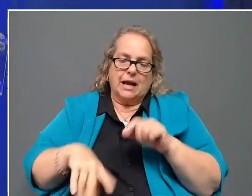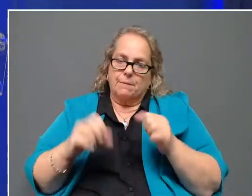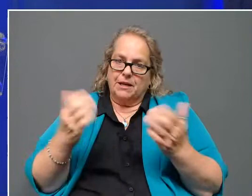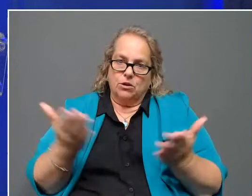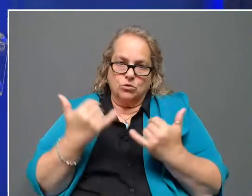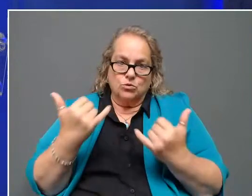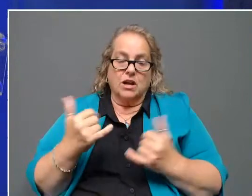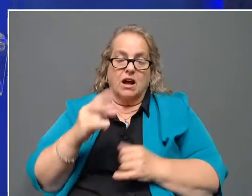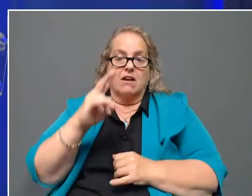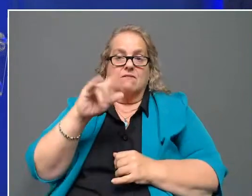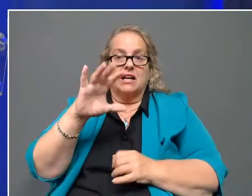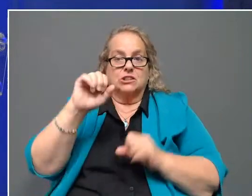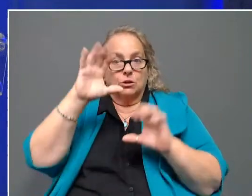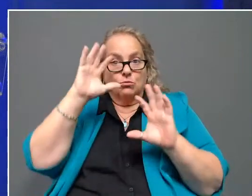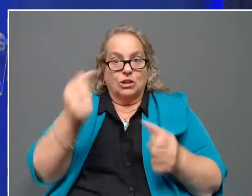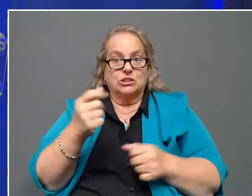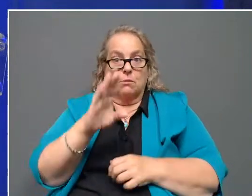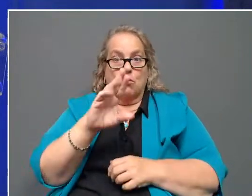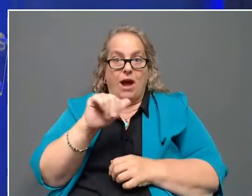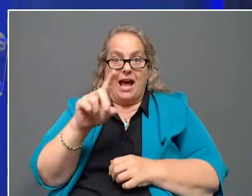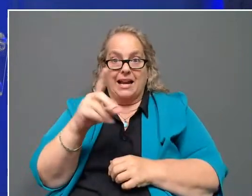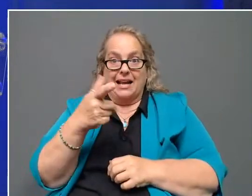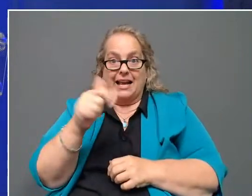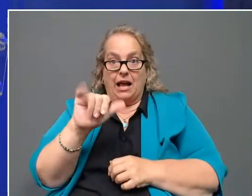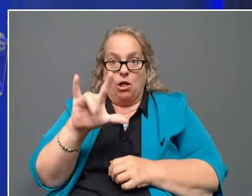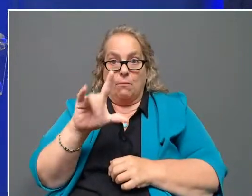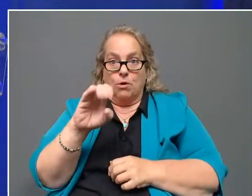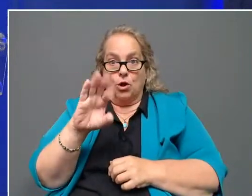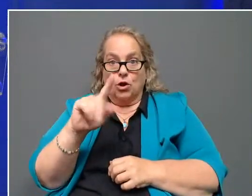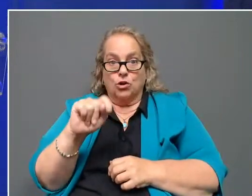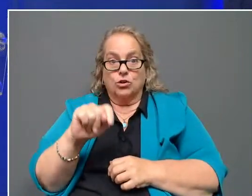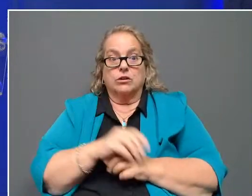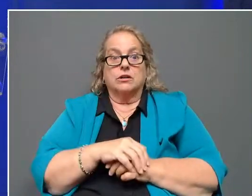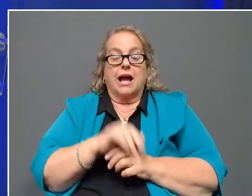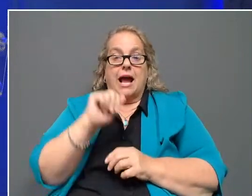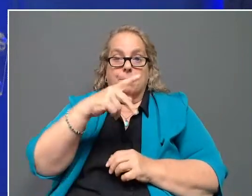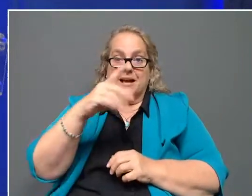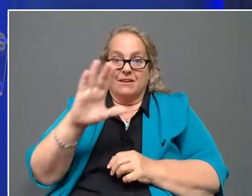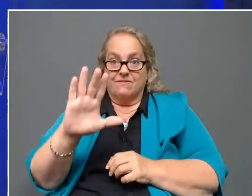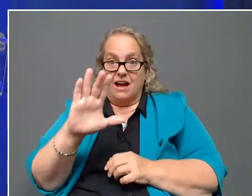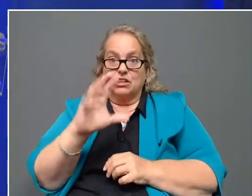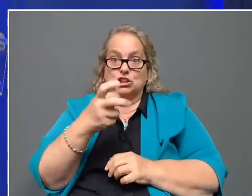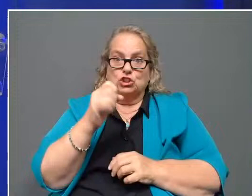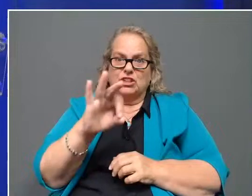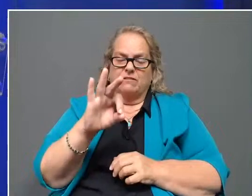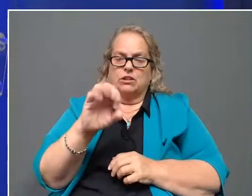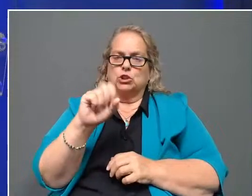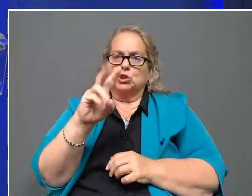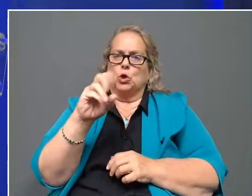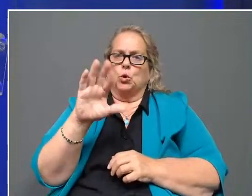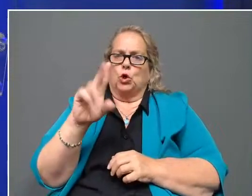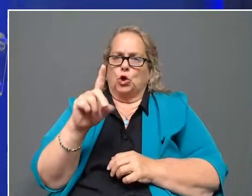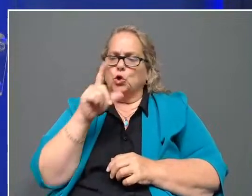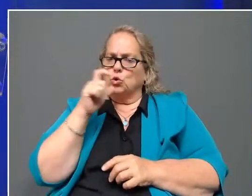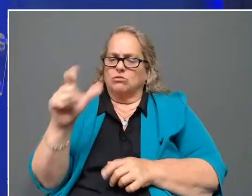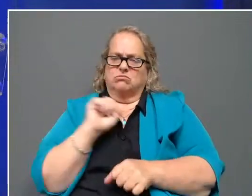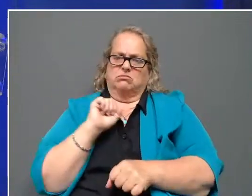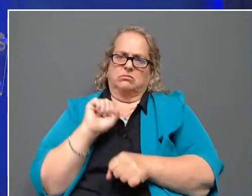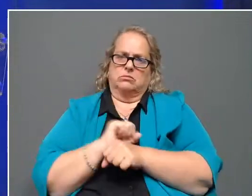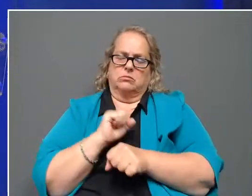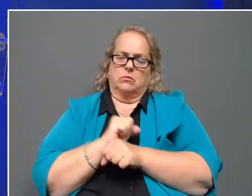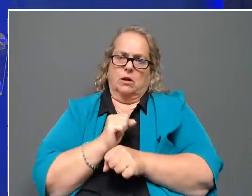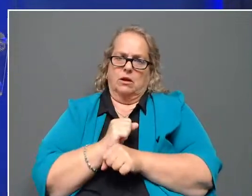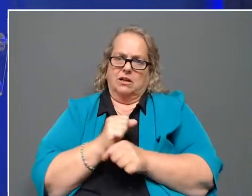Gilbert, AP5 Chief Steward Mike Nafong, who worked hand in hand with us through this